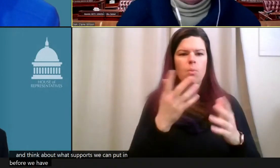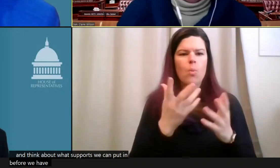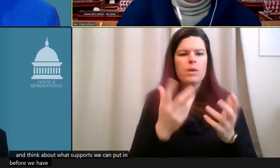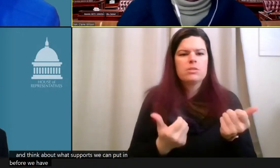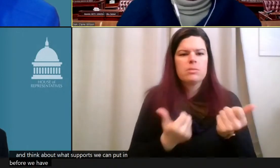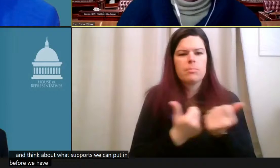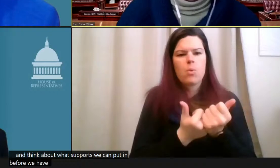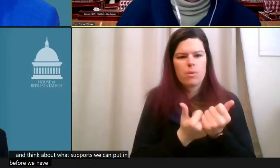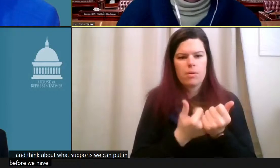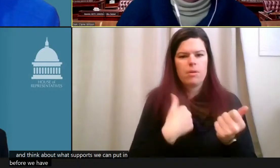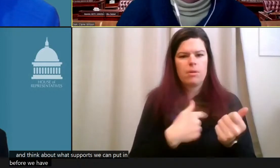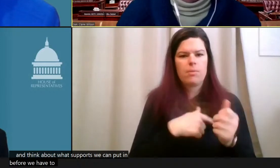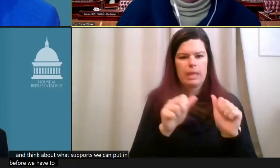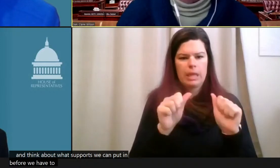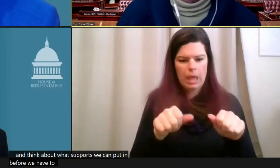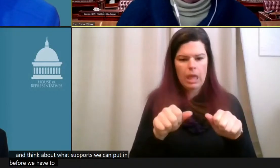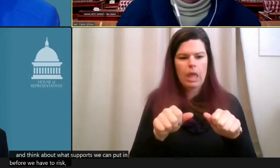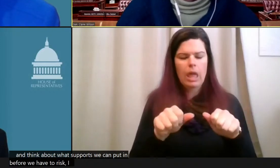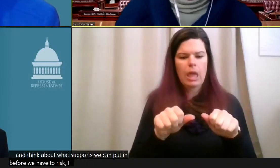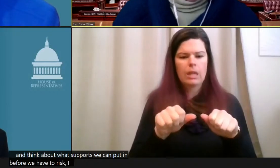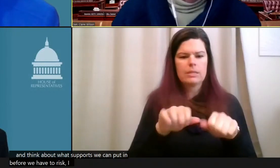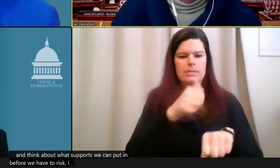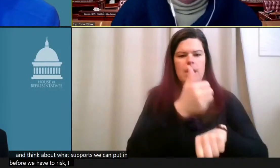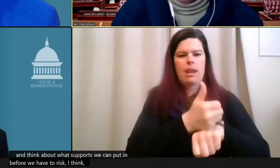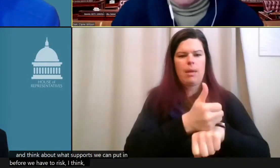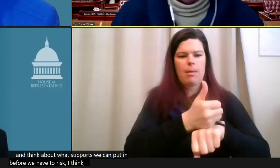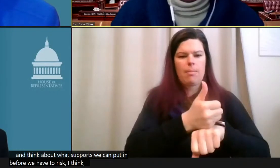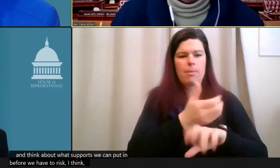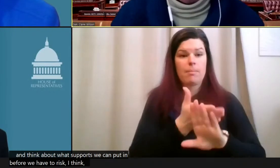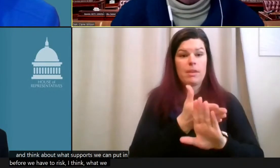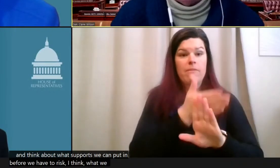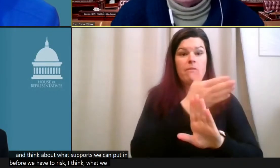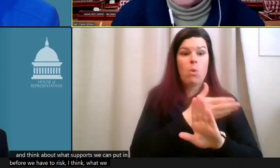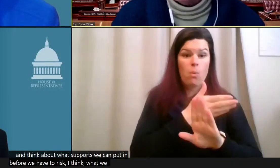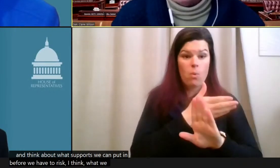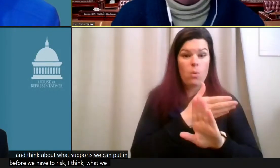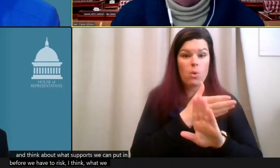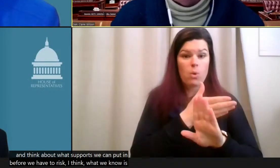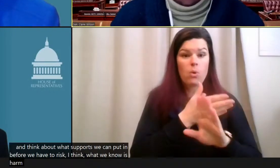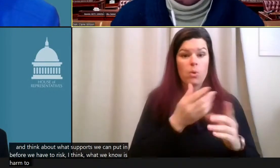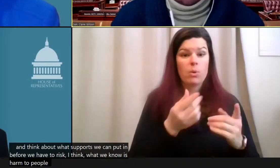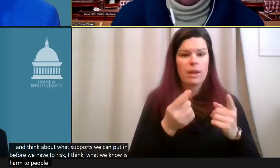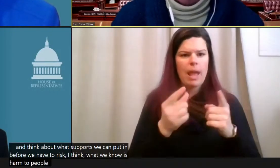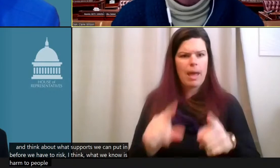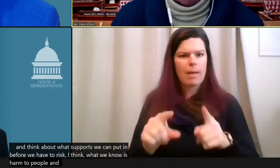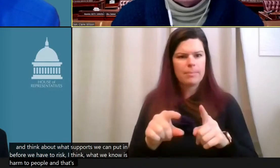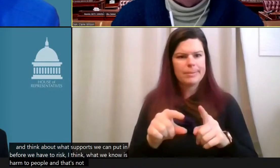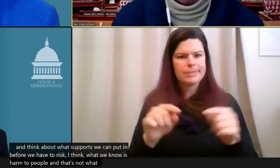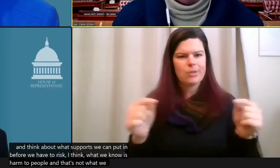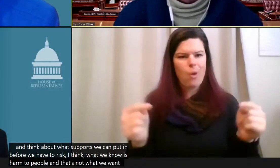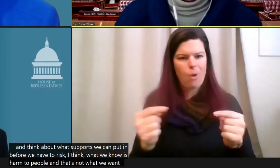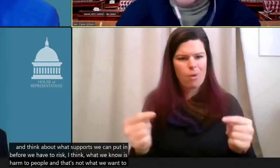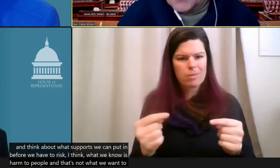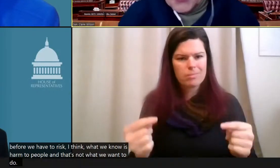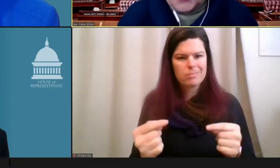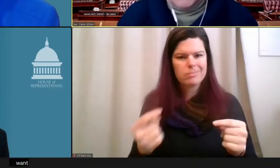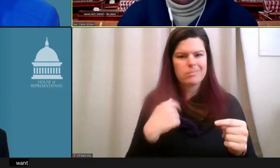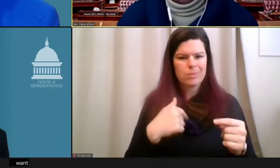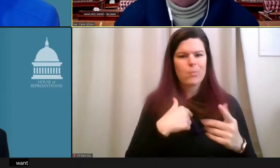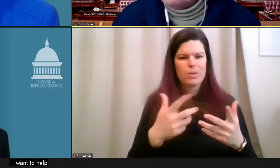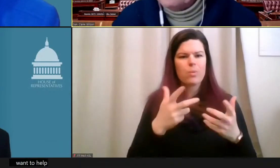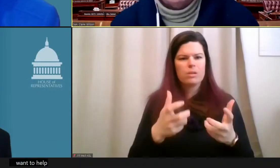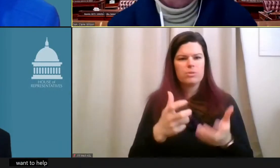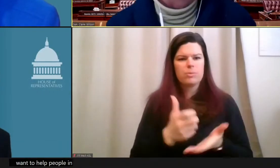risk, I think, what we know is harm to people, and that's not what we want to do. We want to help people in this